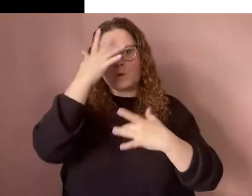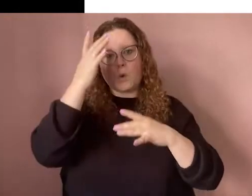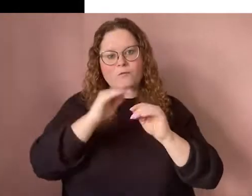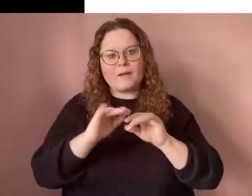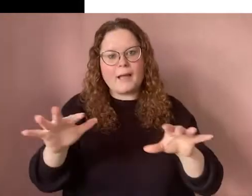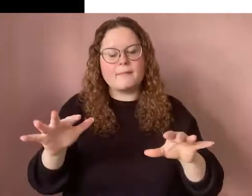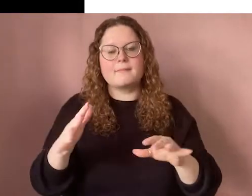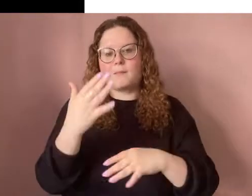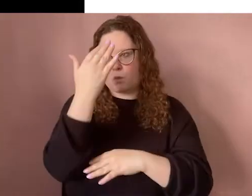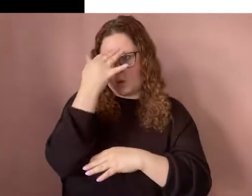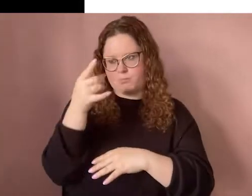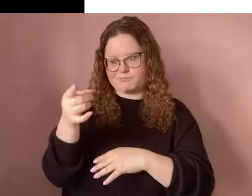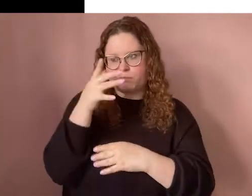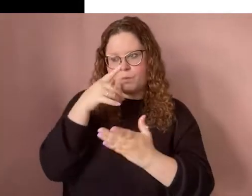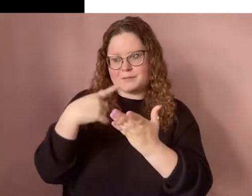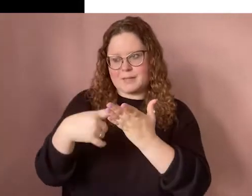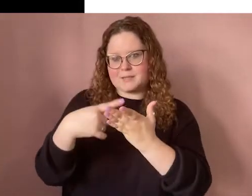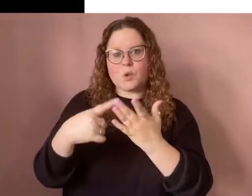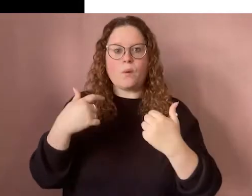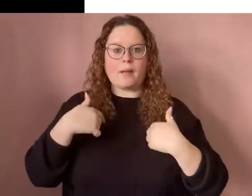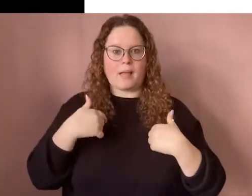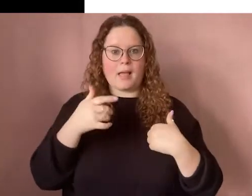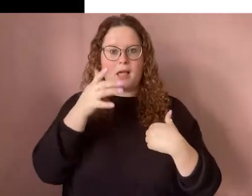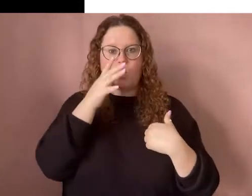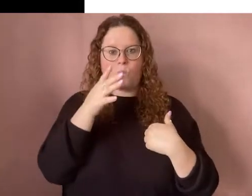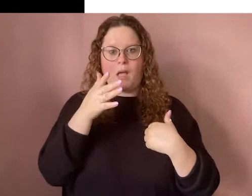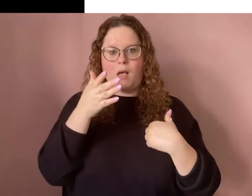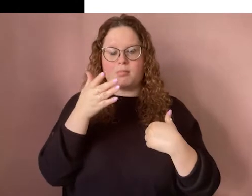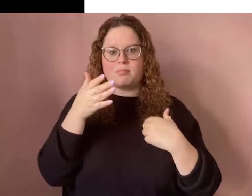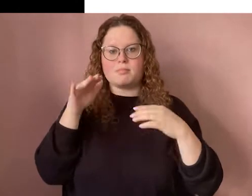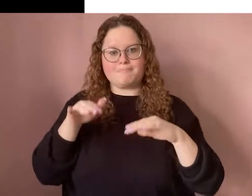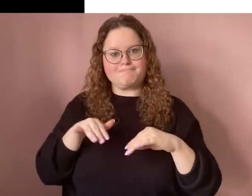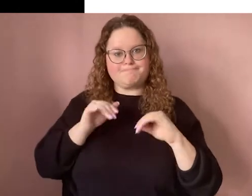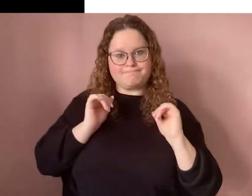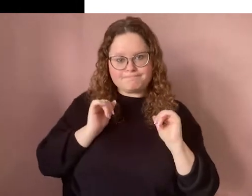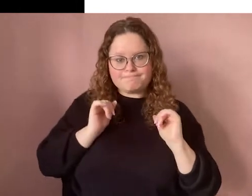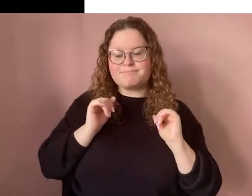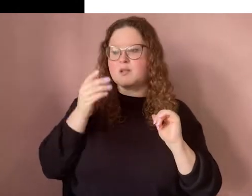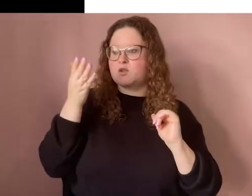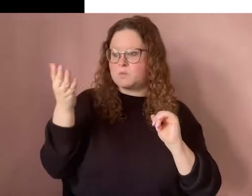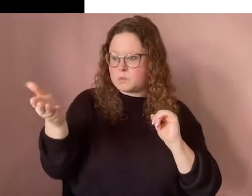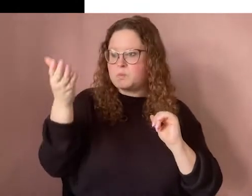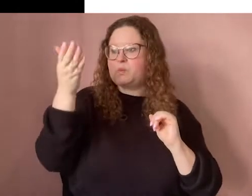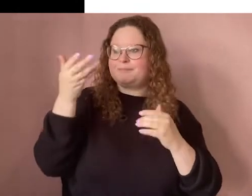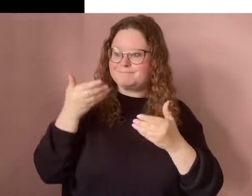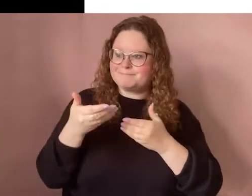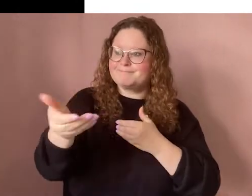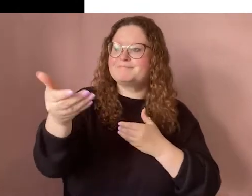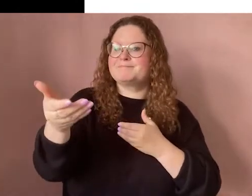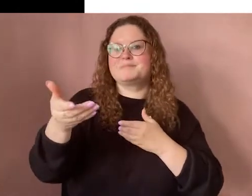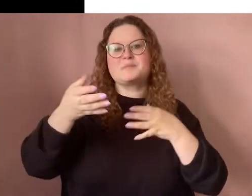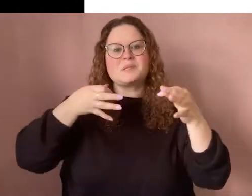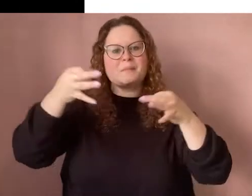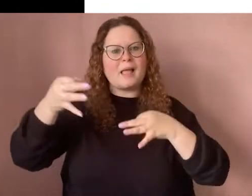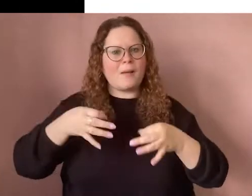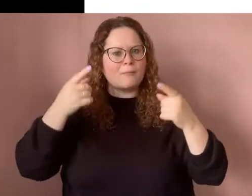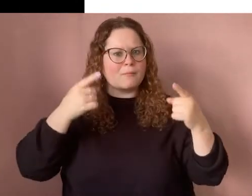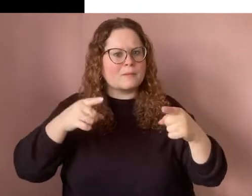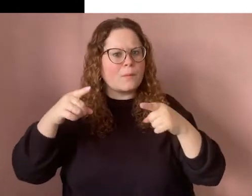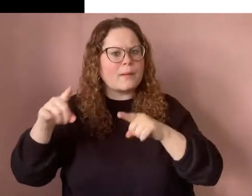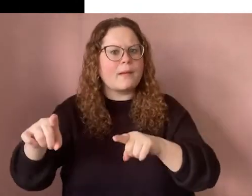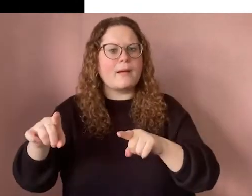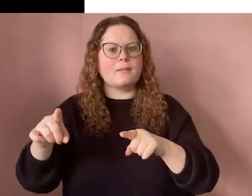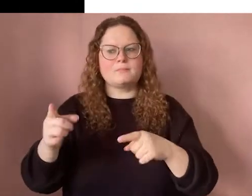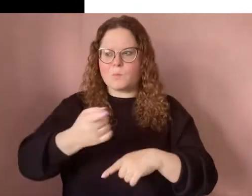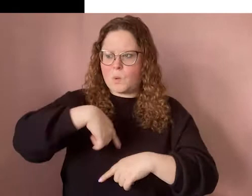touching on that as well. So I'm going to get out of the way, give the folks who are really here to hear something incredible of what's going on, what we need to do.